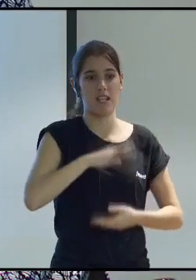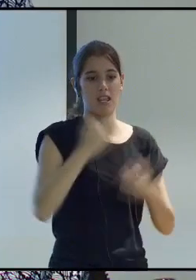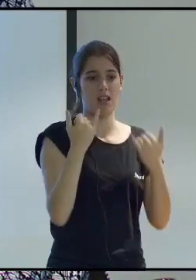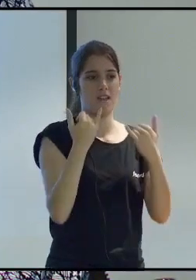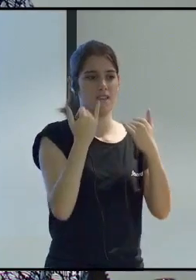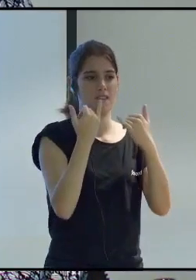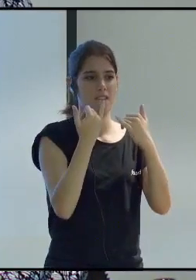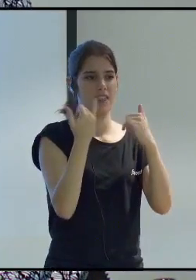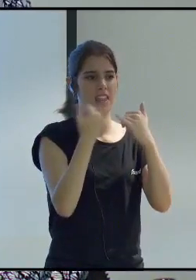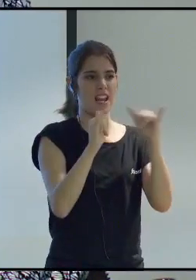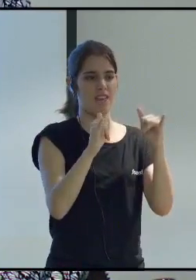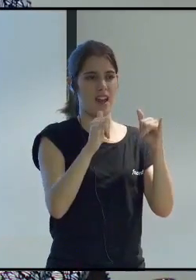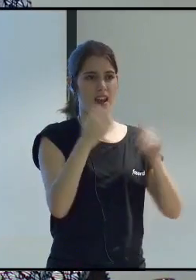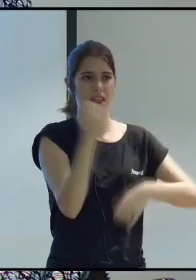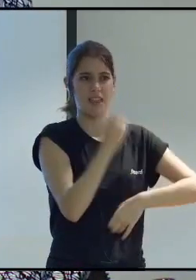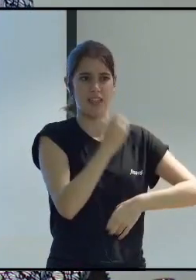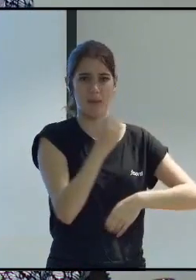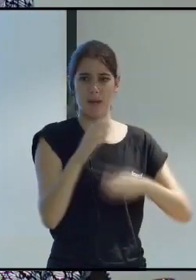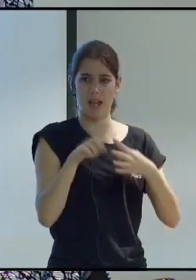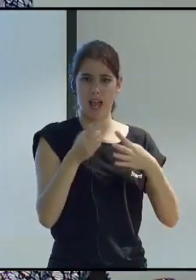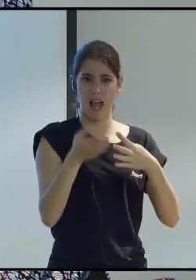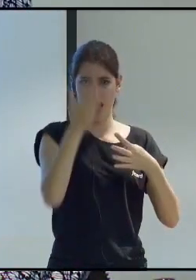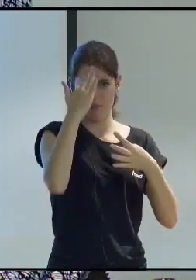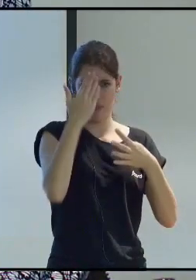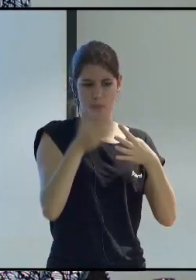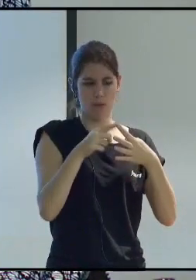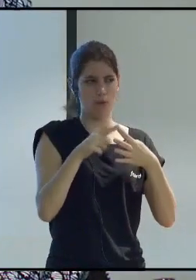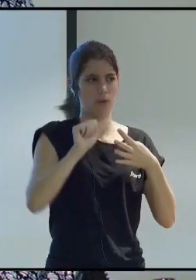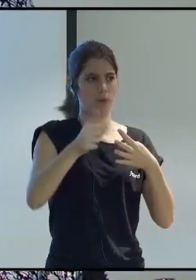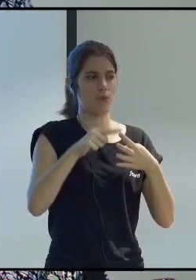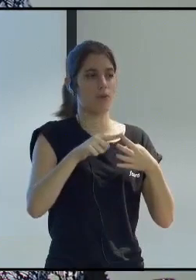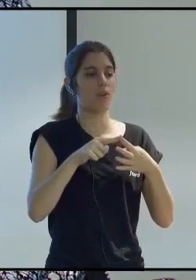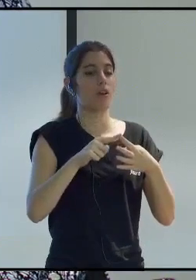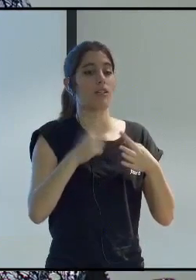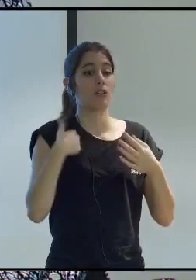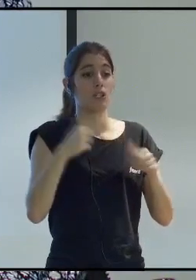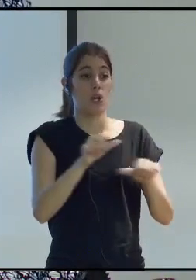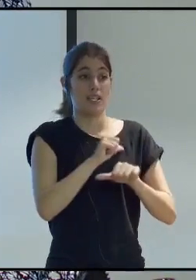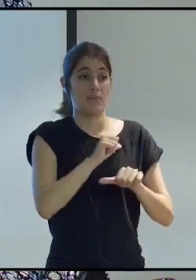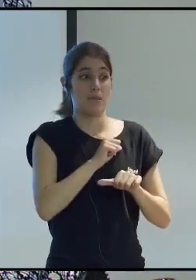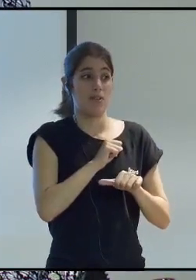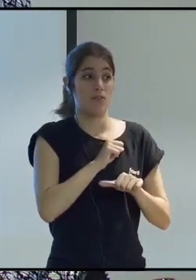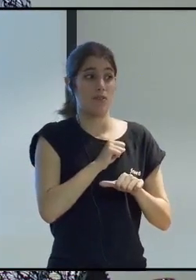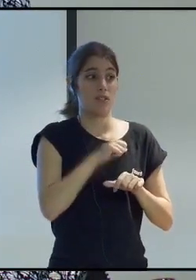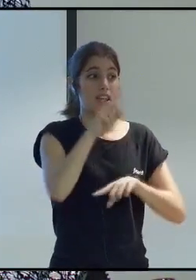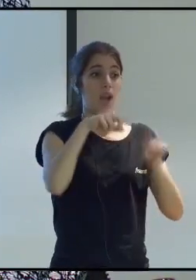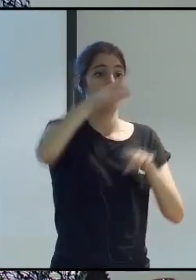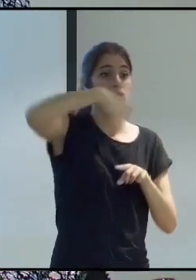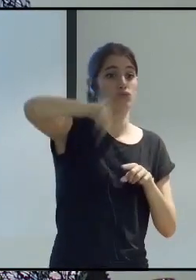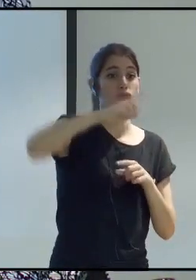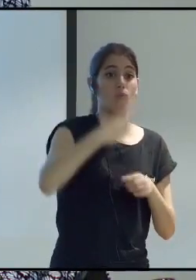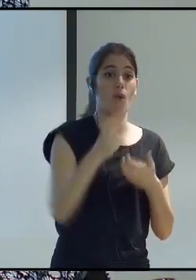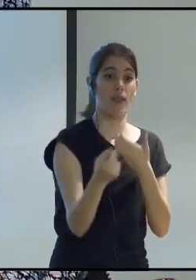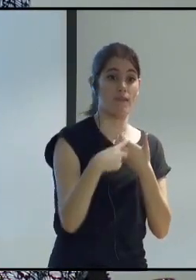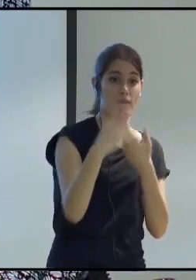December. And I hope that some of you can attend, because it's up to your European MEPs who are able